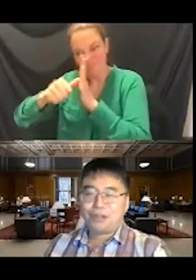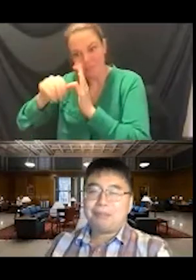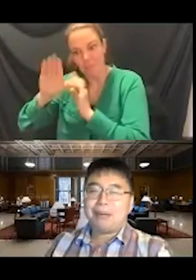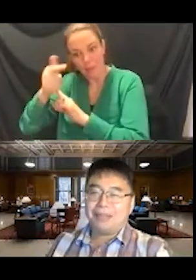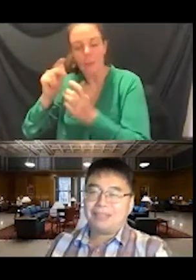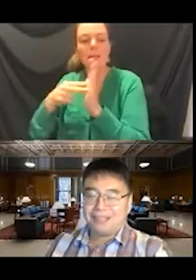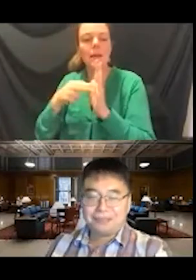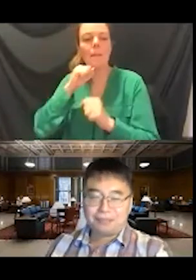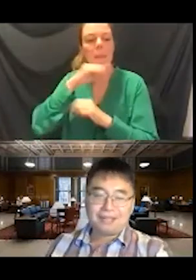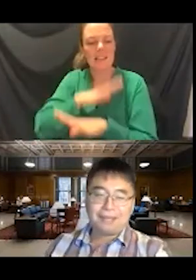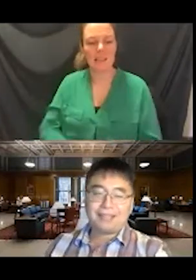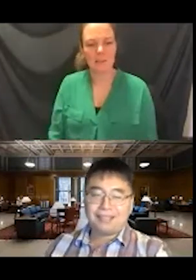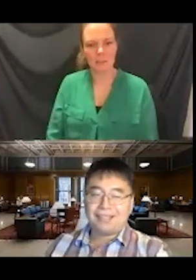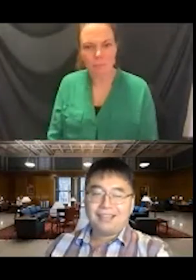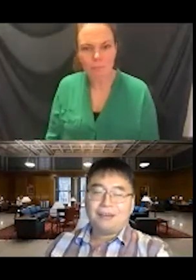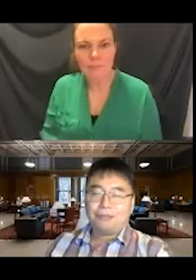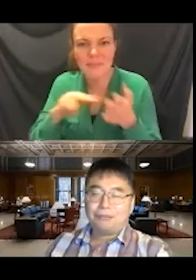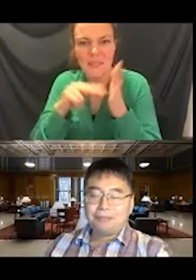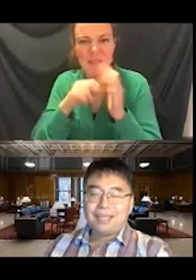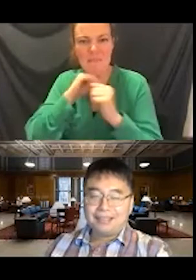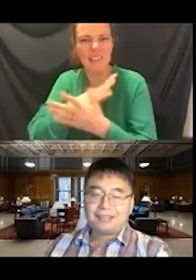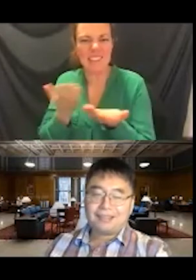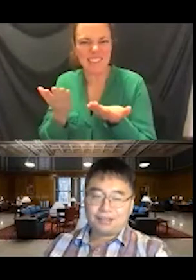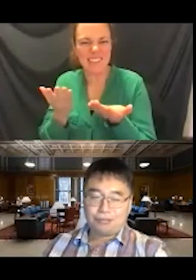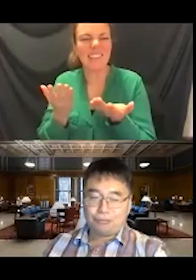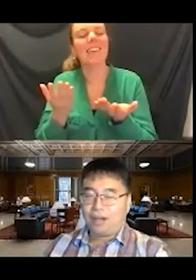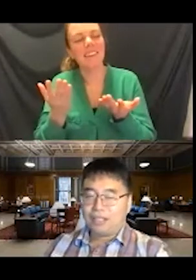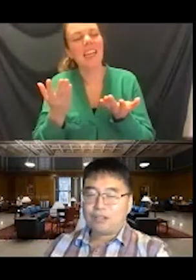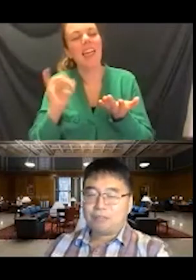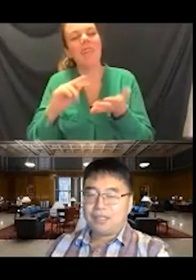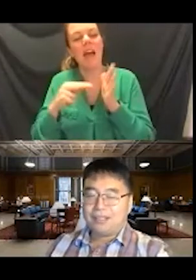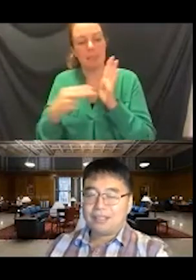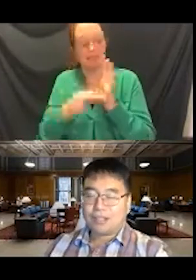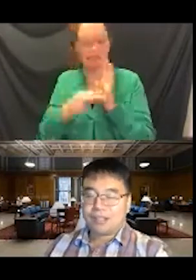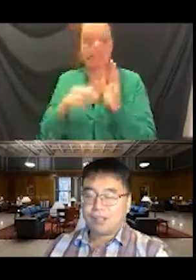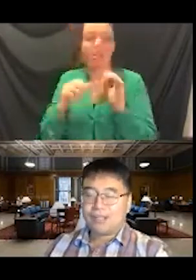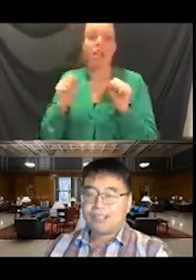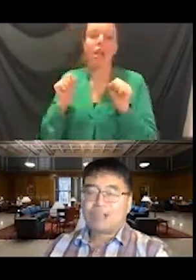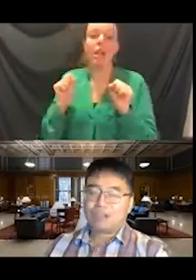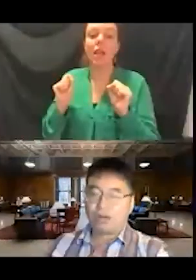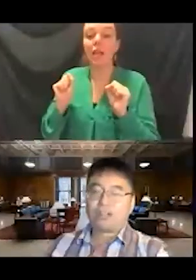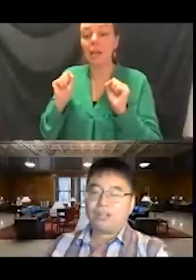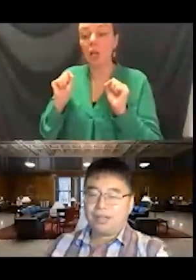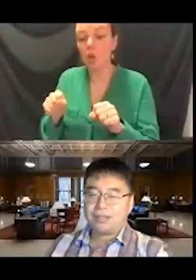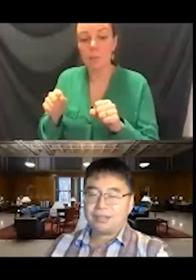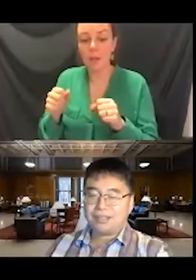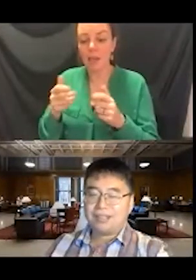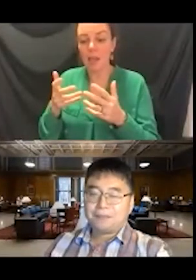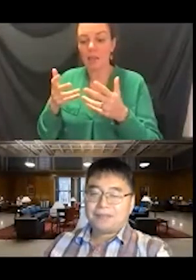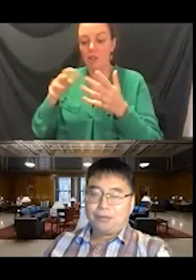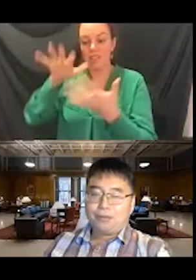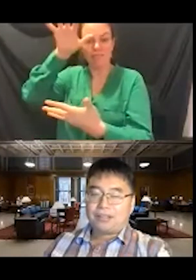what do I mean by messy? So messy means, one, it could be that it's unstructured, right? So